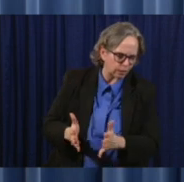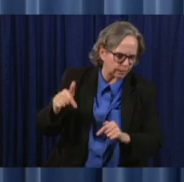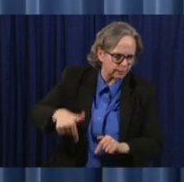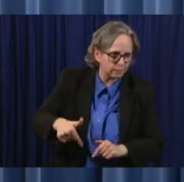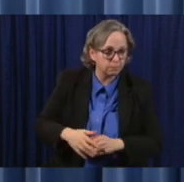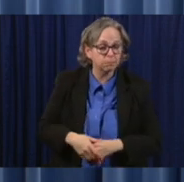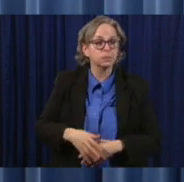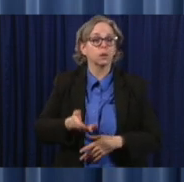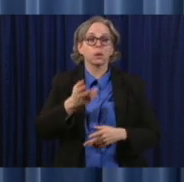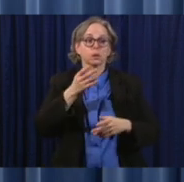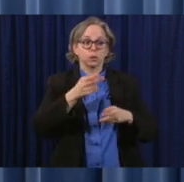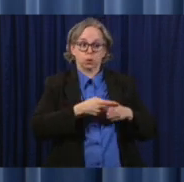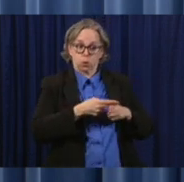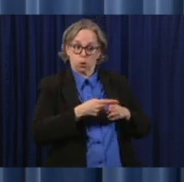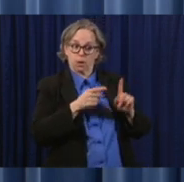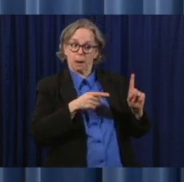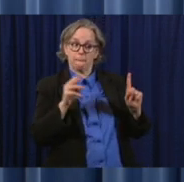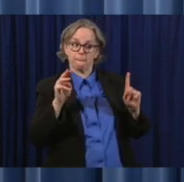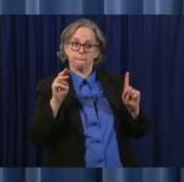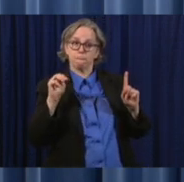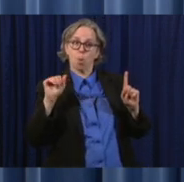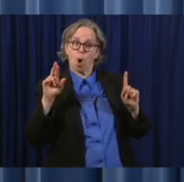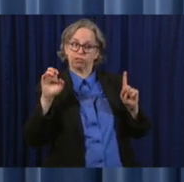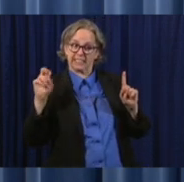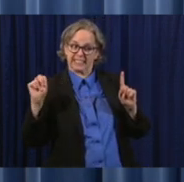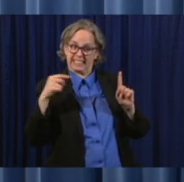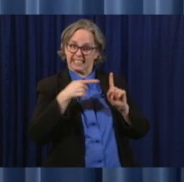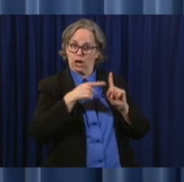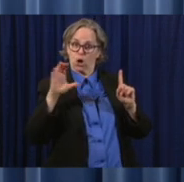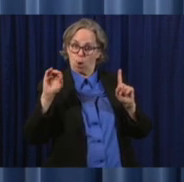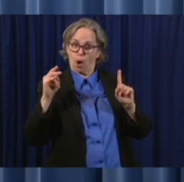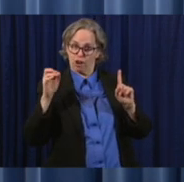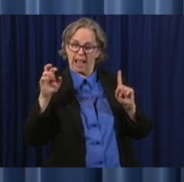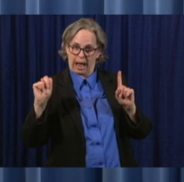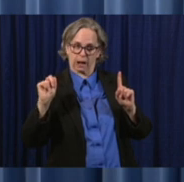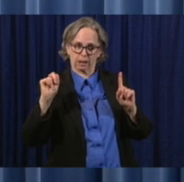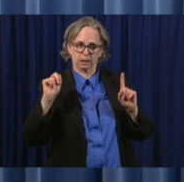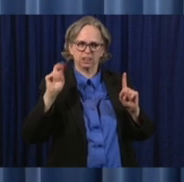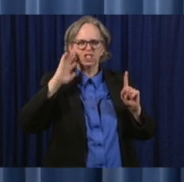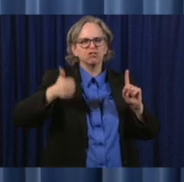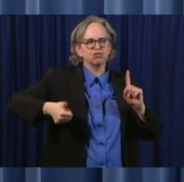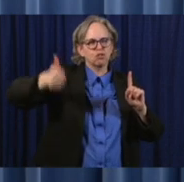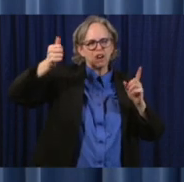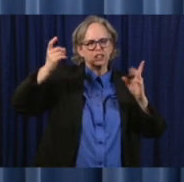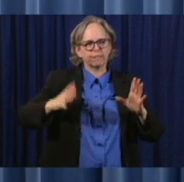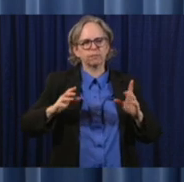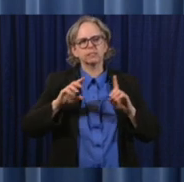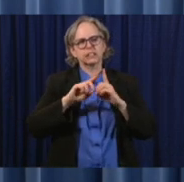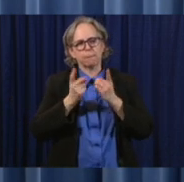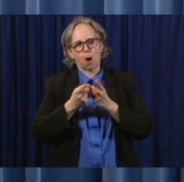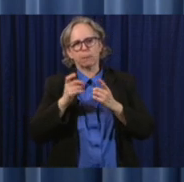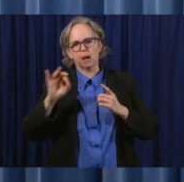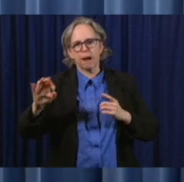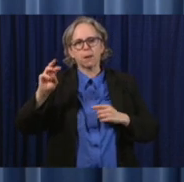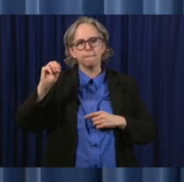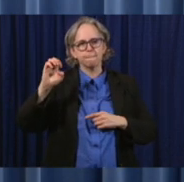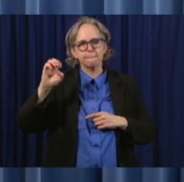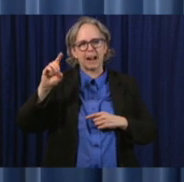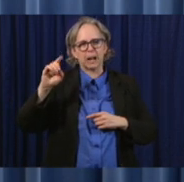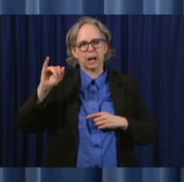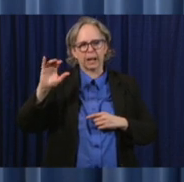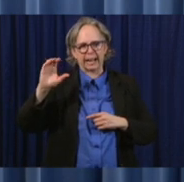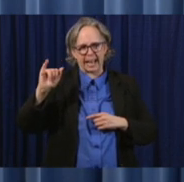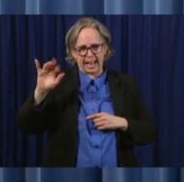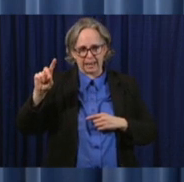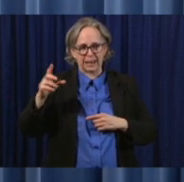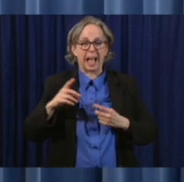both Maureen Corcoran, our director of the Department of Medicaid, and Ursel McElroy, who's our director of the